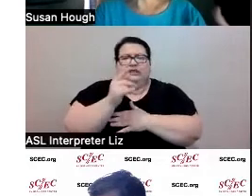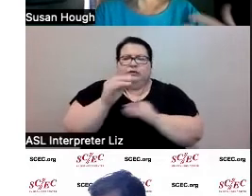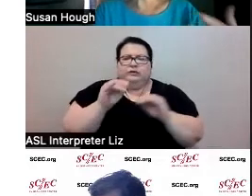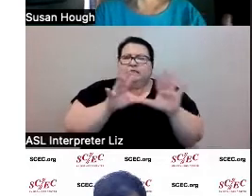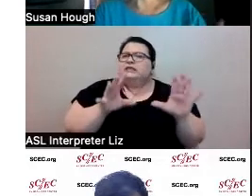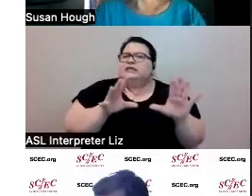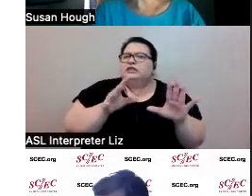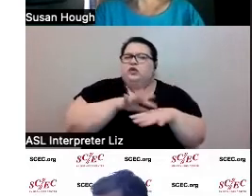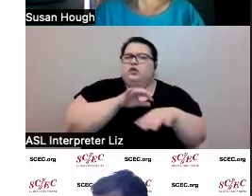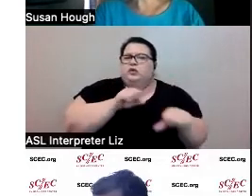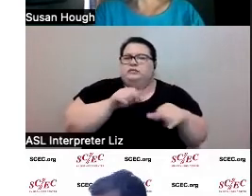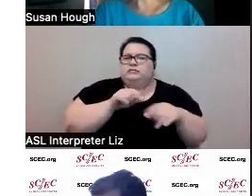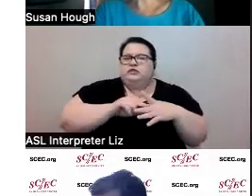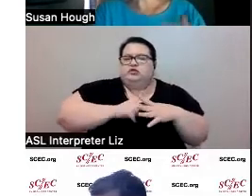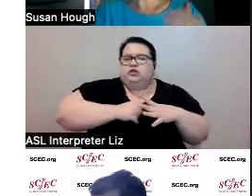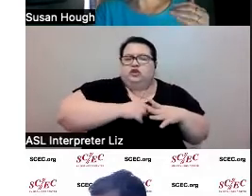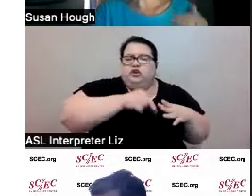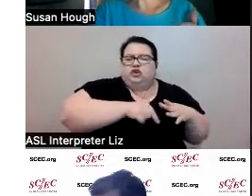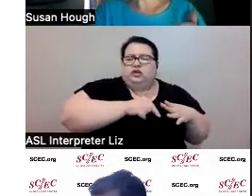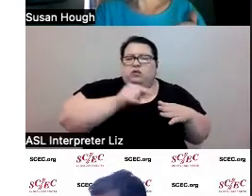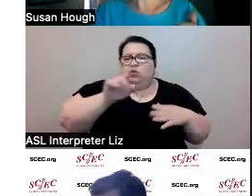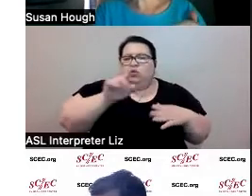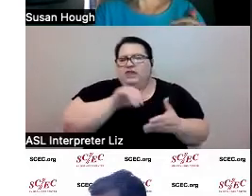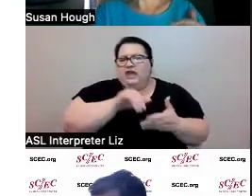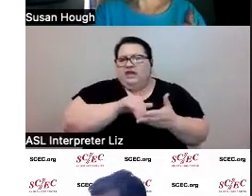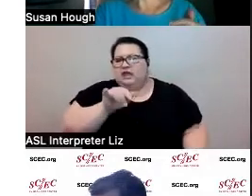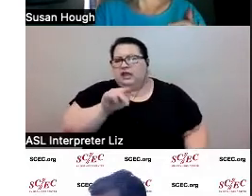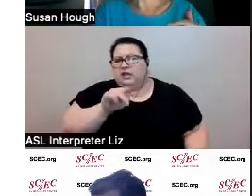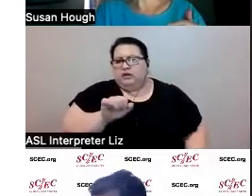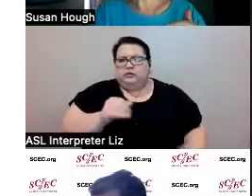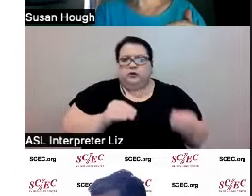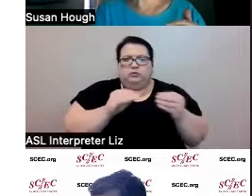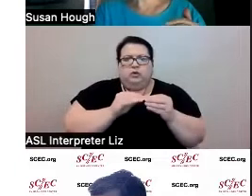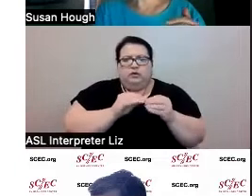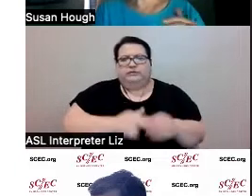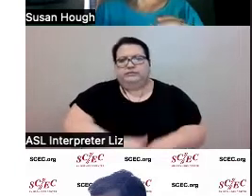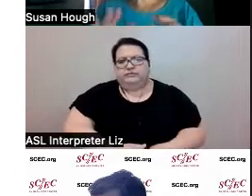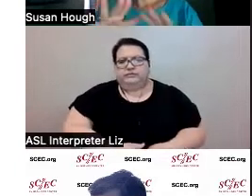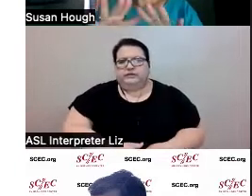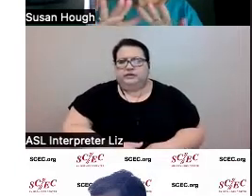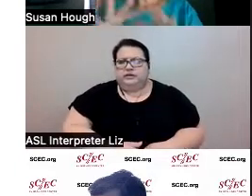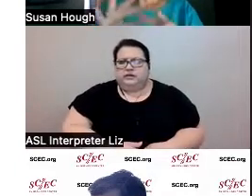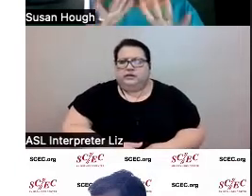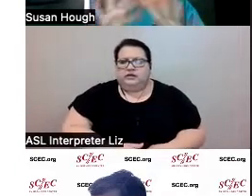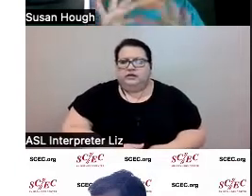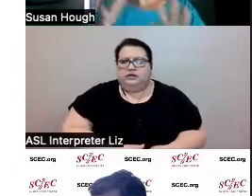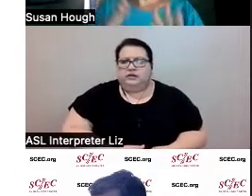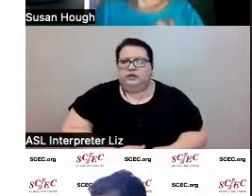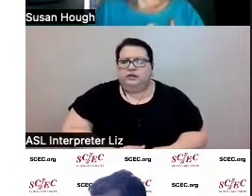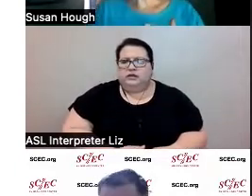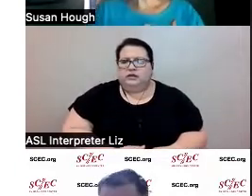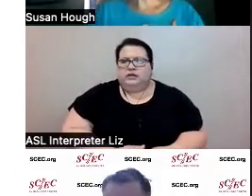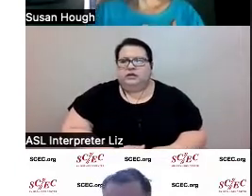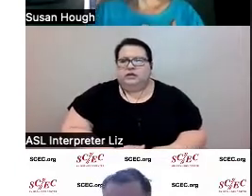triggered 1,000 kilometers or more. Those earthquakes are associated not with that kind of